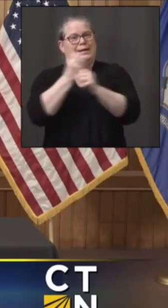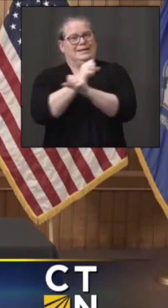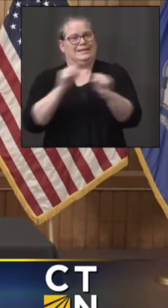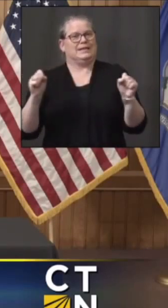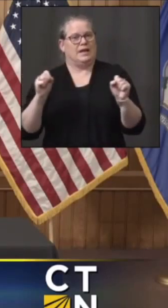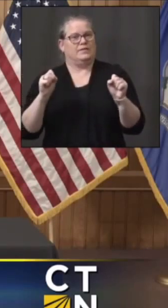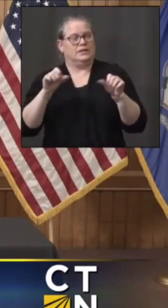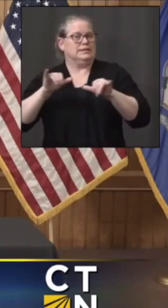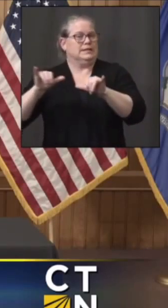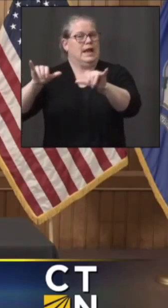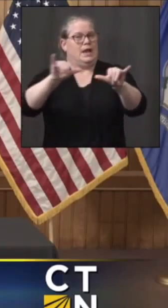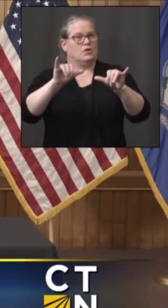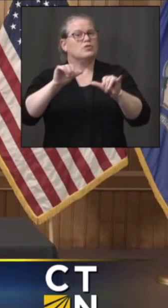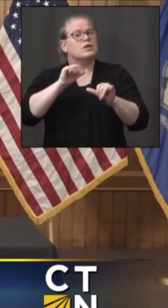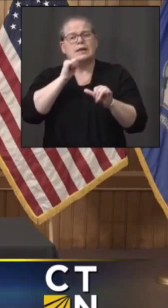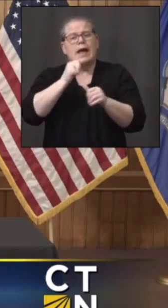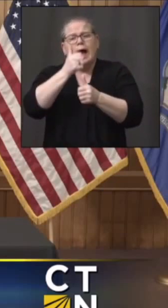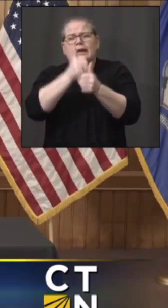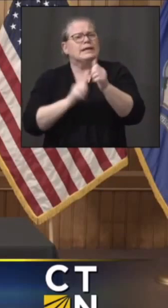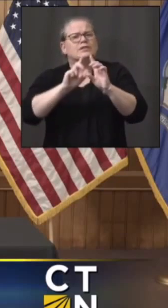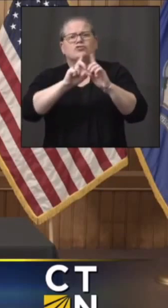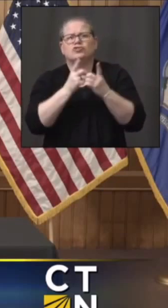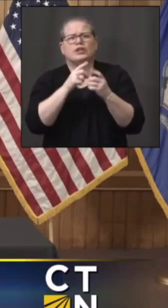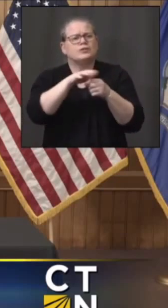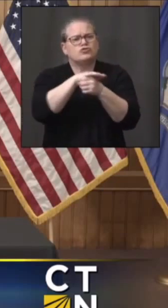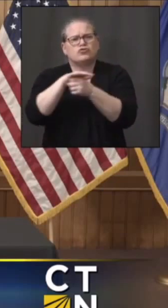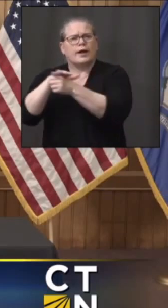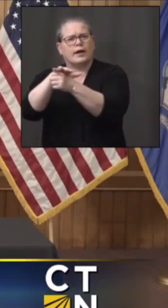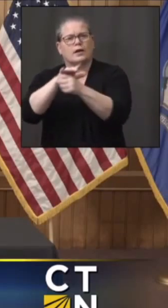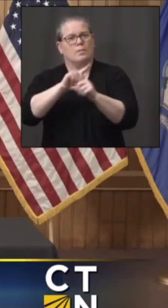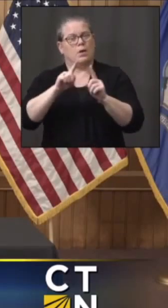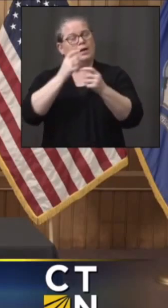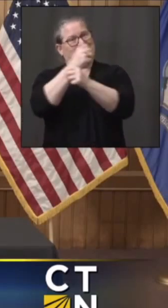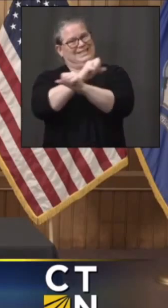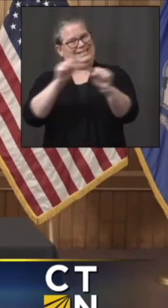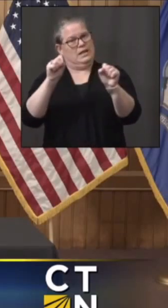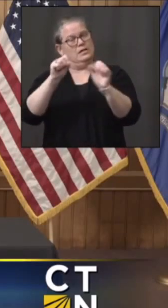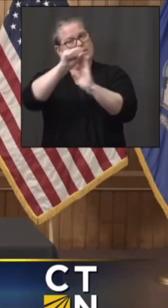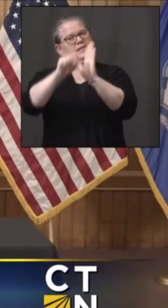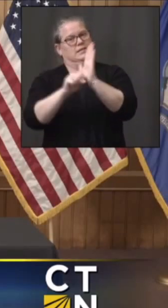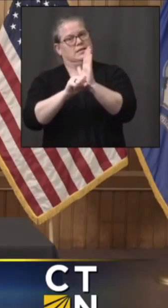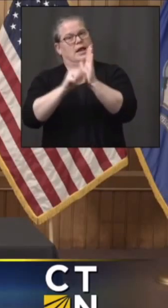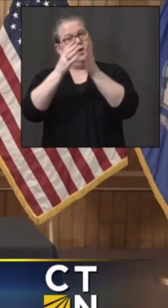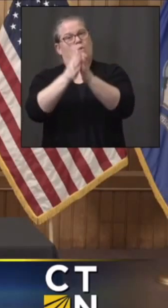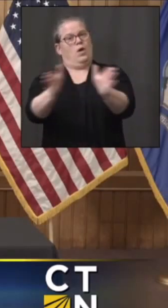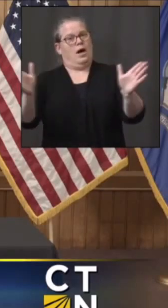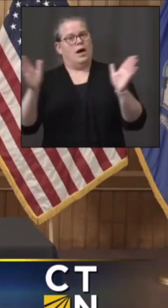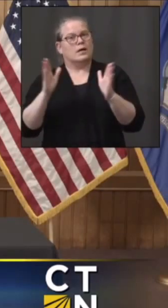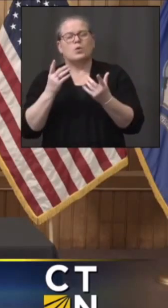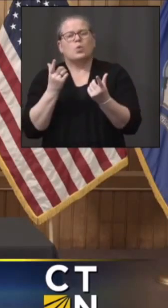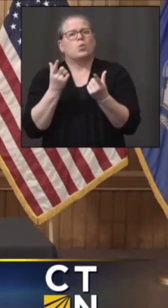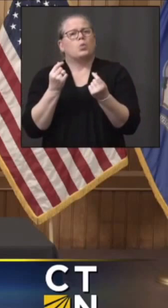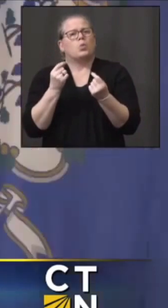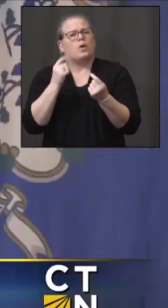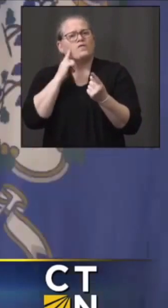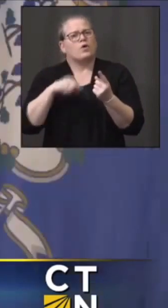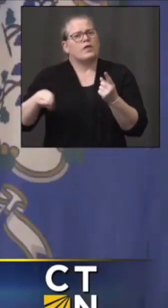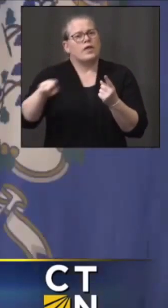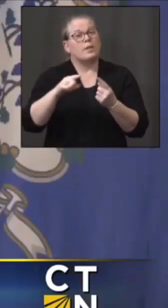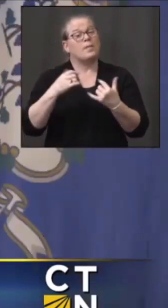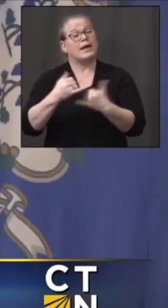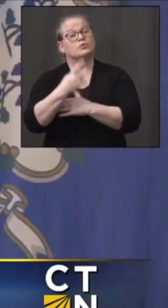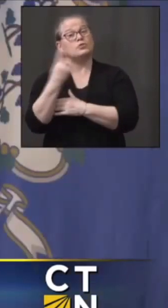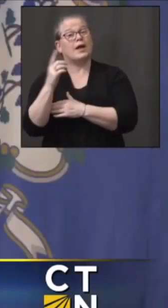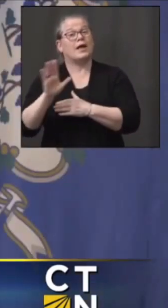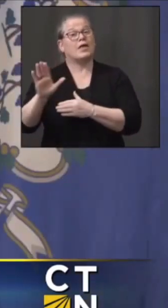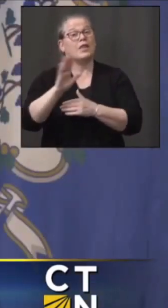by the districts. What can be done for them, and what is your response to that petition that was sent today? I'd say back in